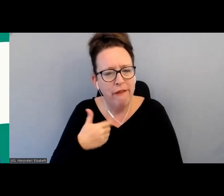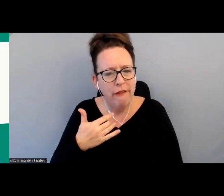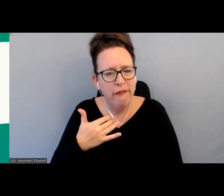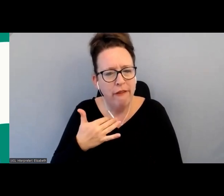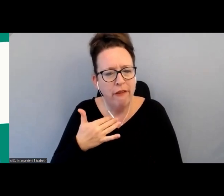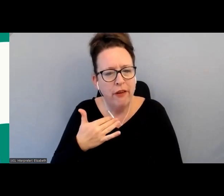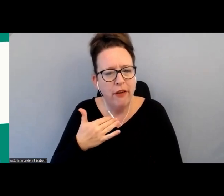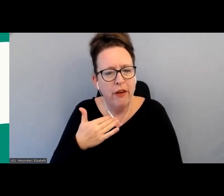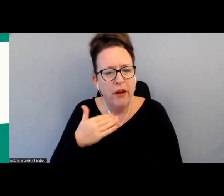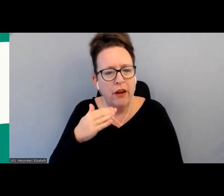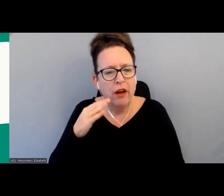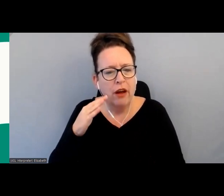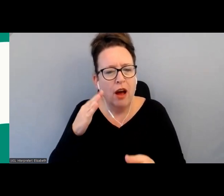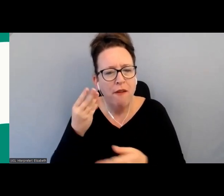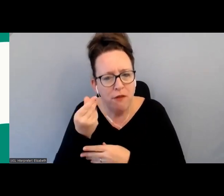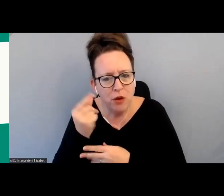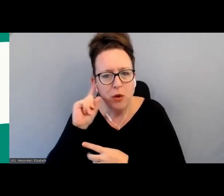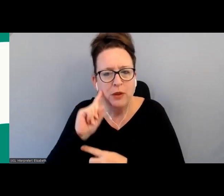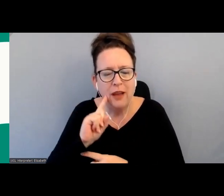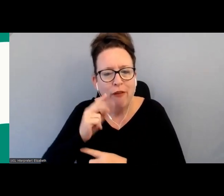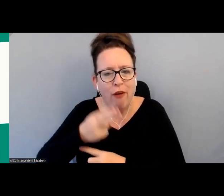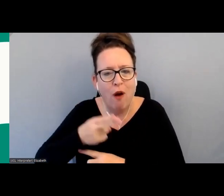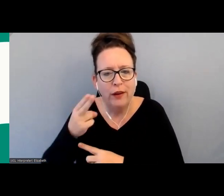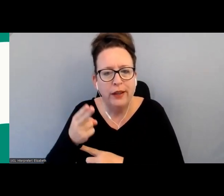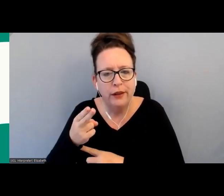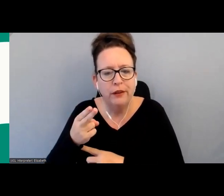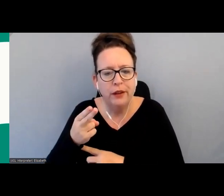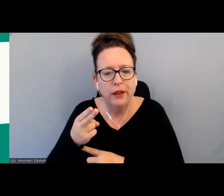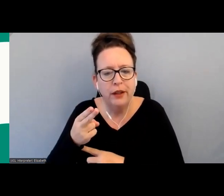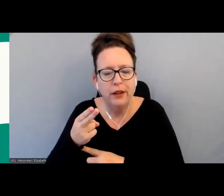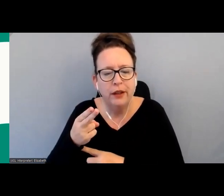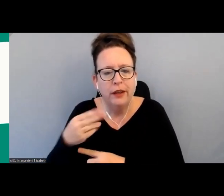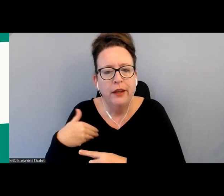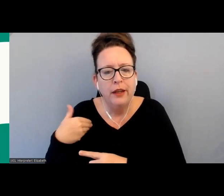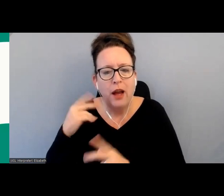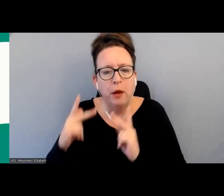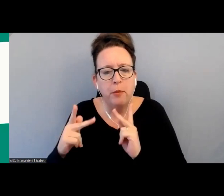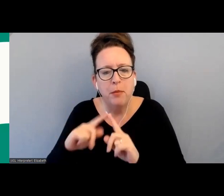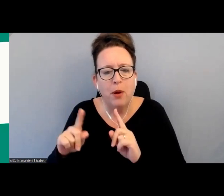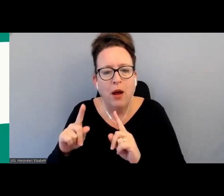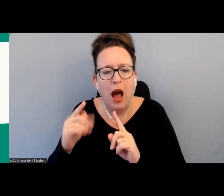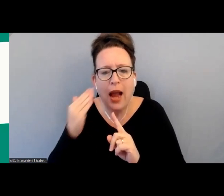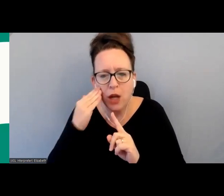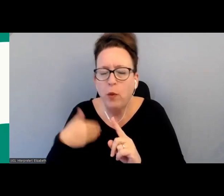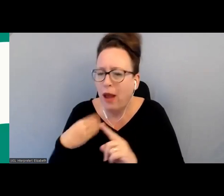fewer deaf, hard of hearing NextGeners, but I know we have at least a couple because we've needed